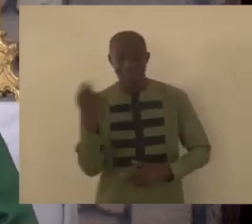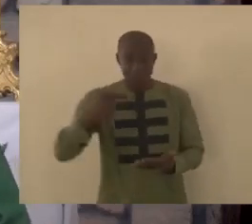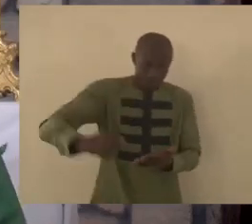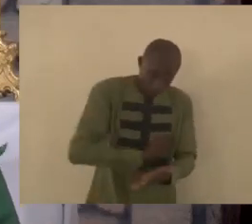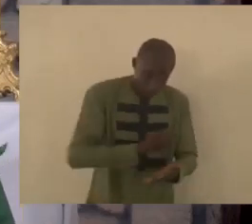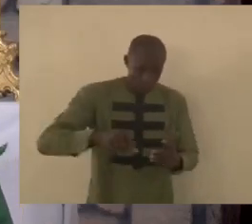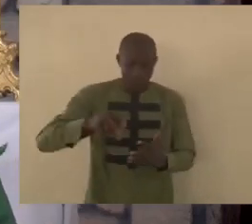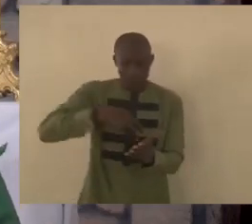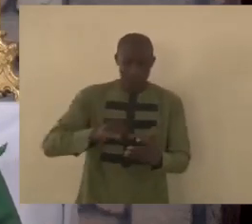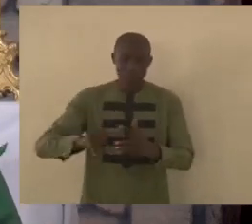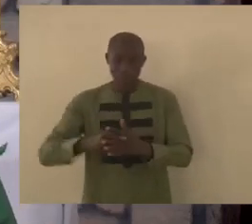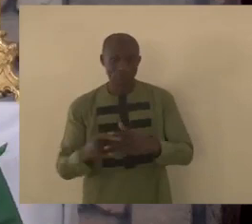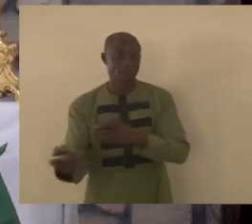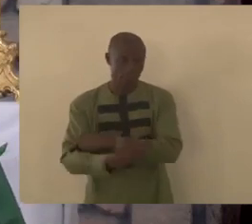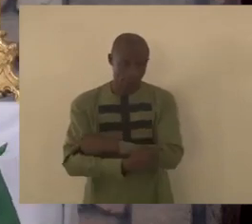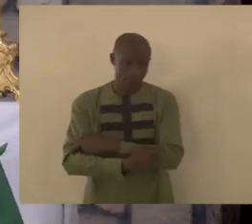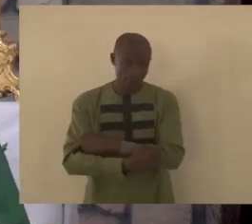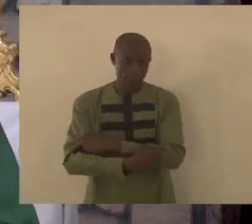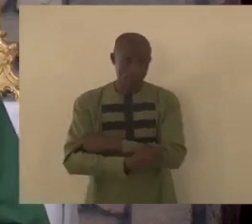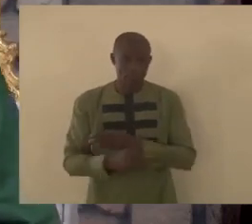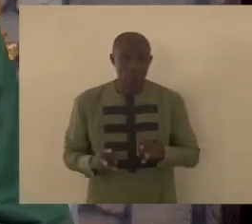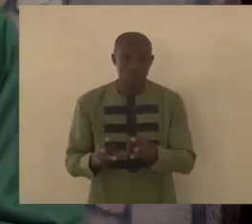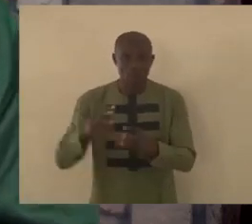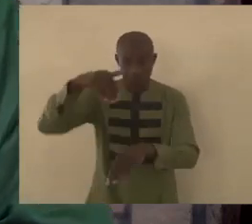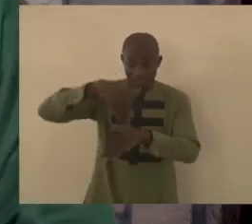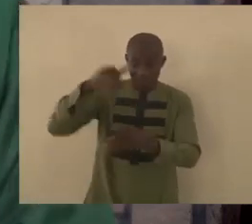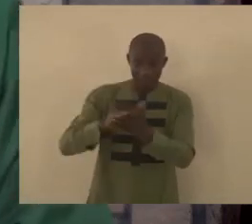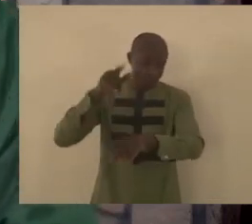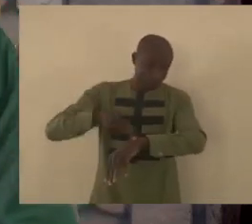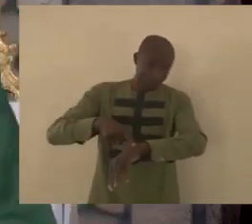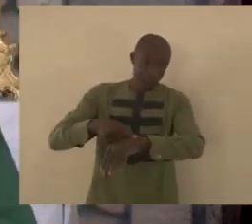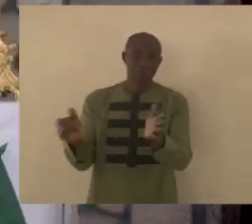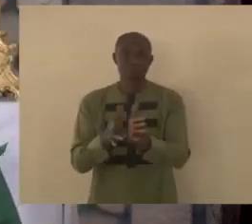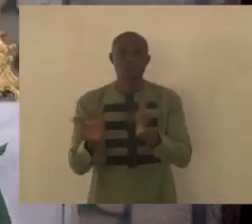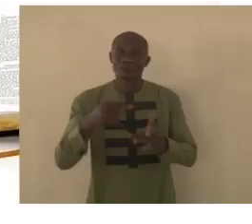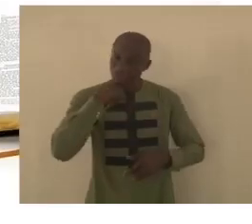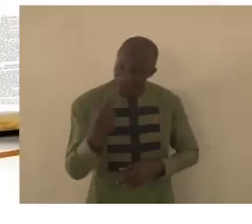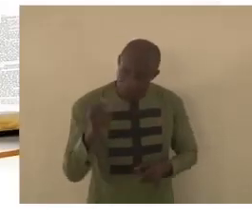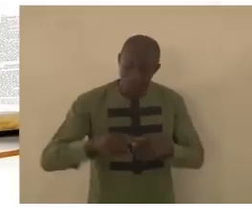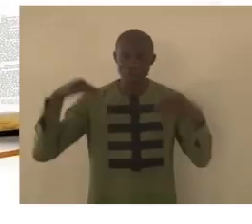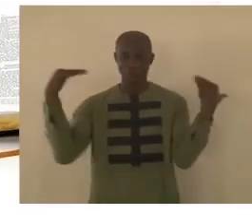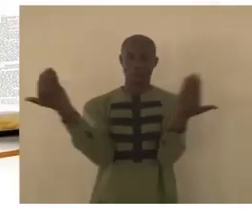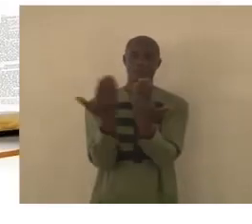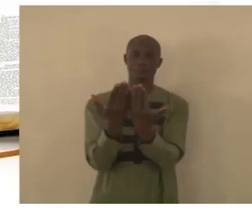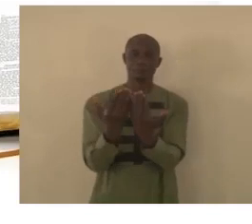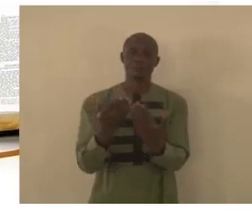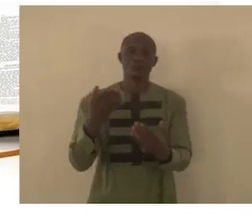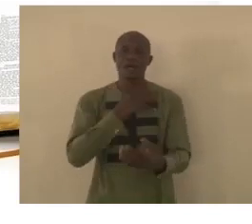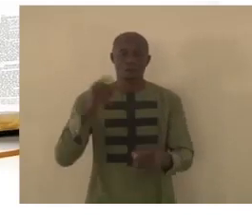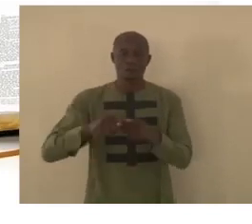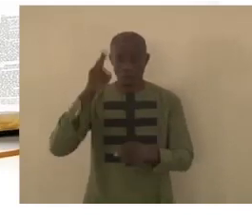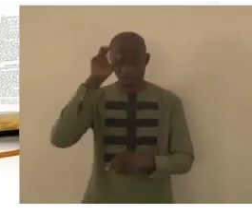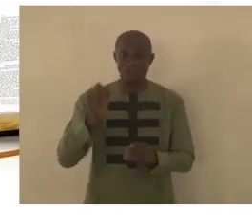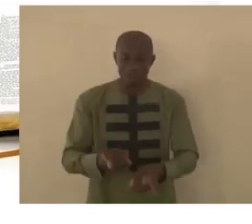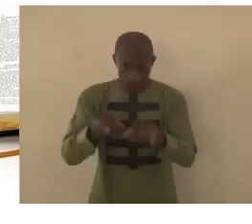The gospel reading today begins in this way. It says, at that time, Jesus said to the crowds